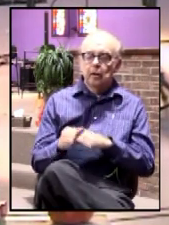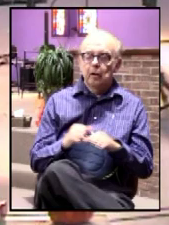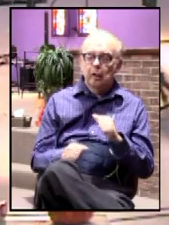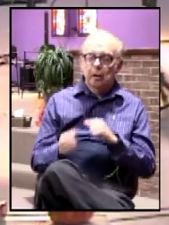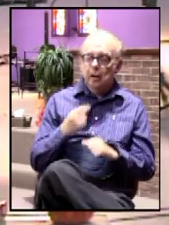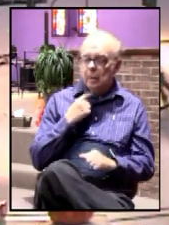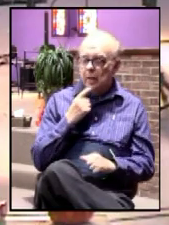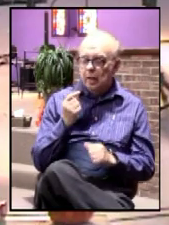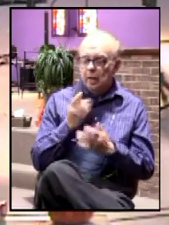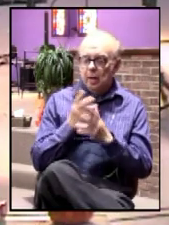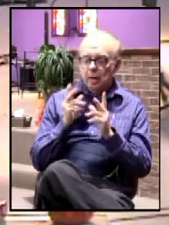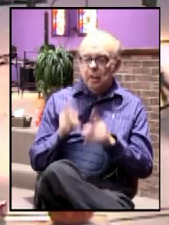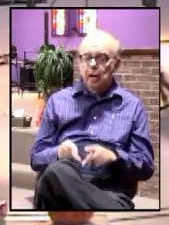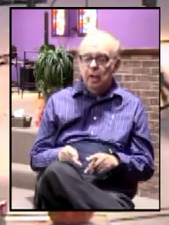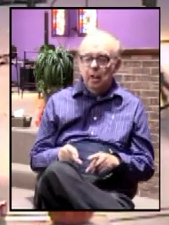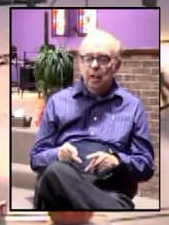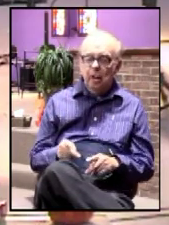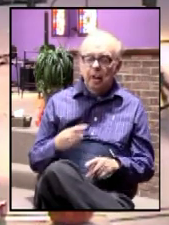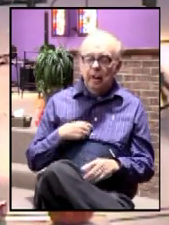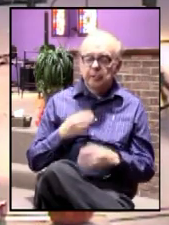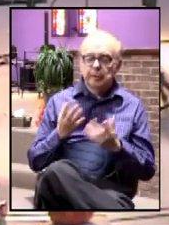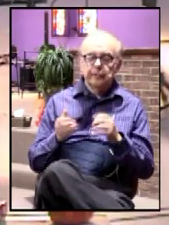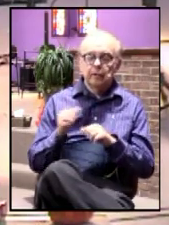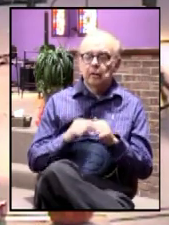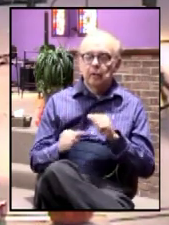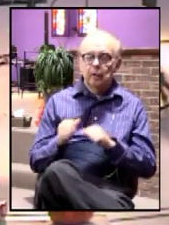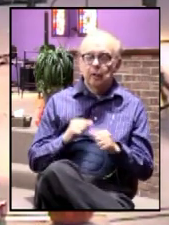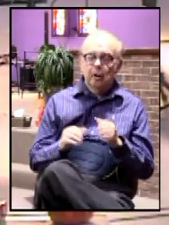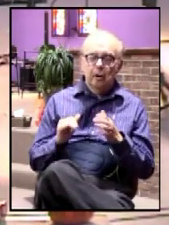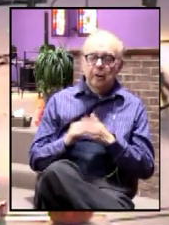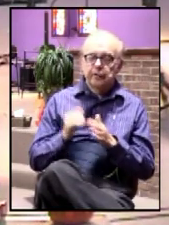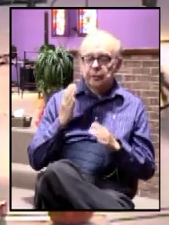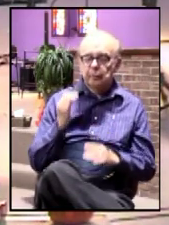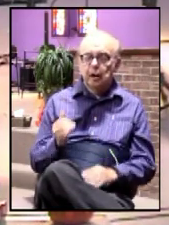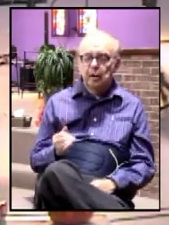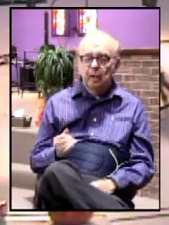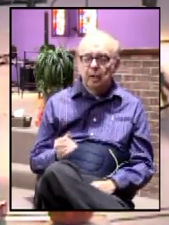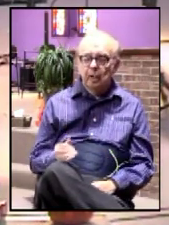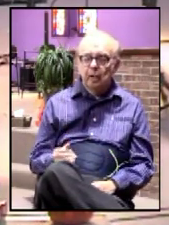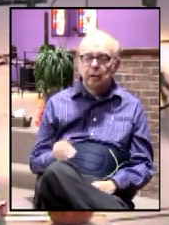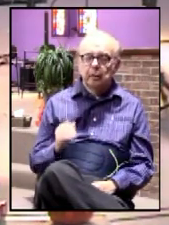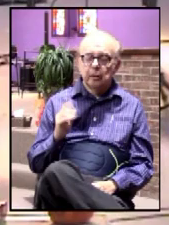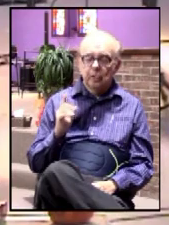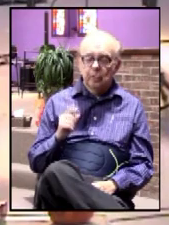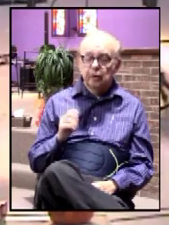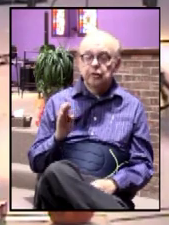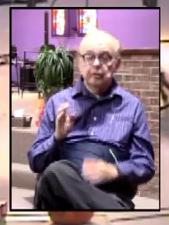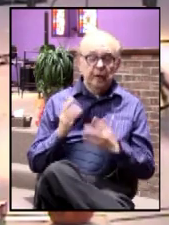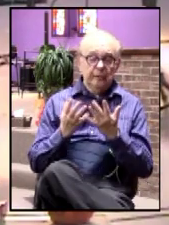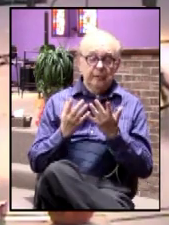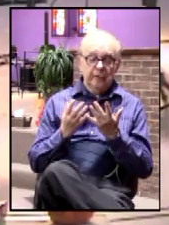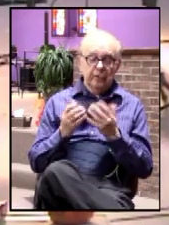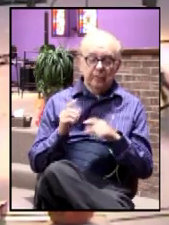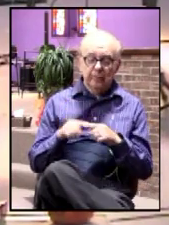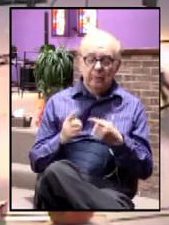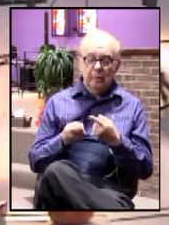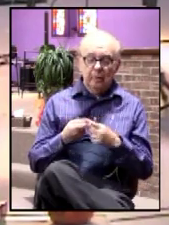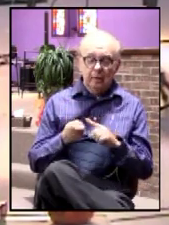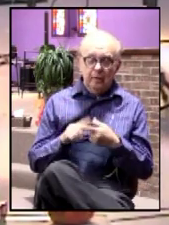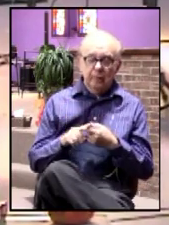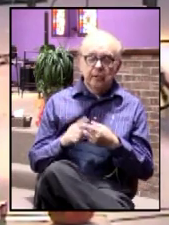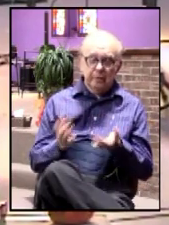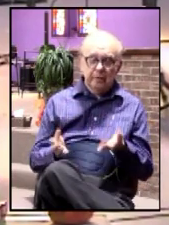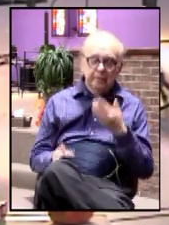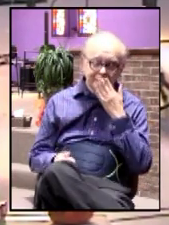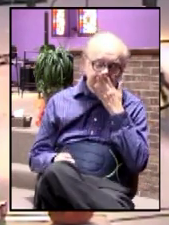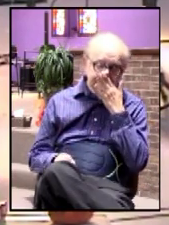Now, I'm not saying that everybody in here has to be friends with each other. This is why we should be friends. Let me rephrase